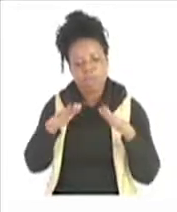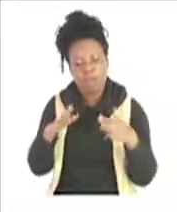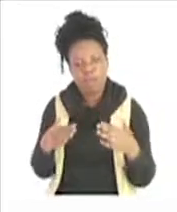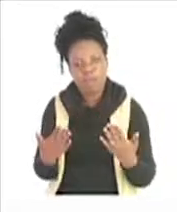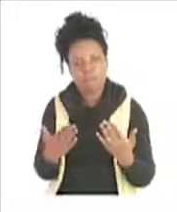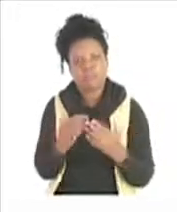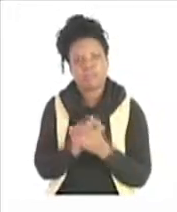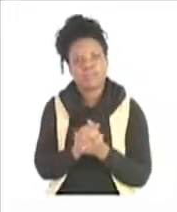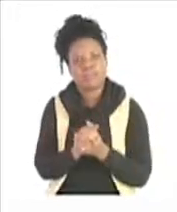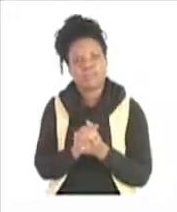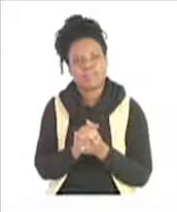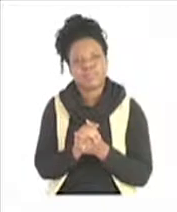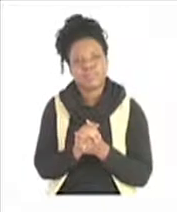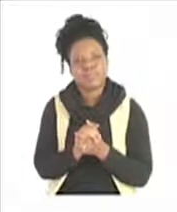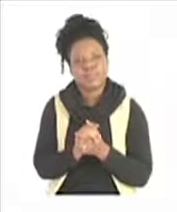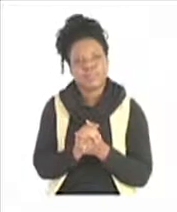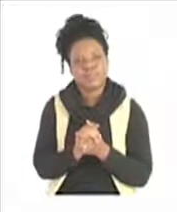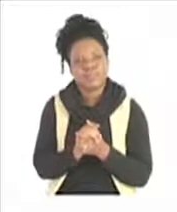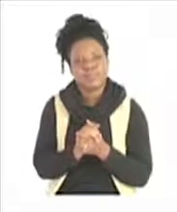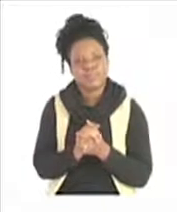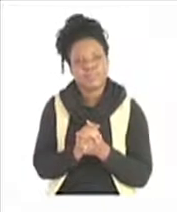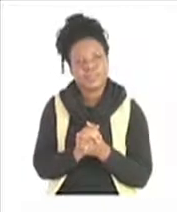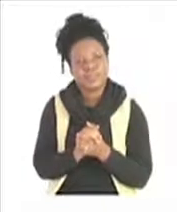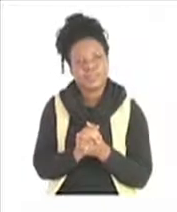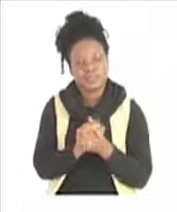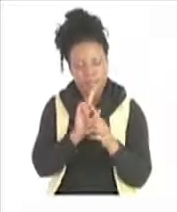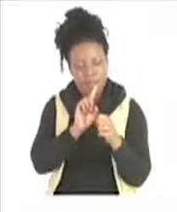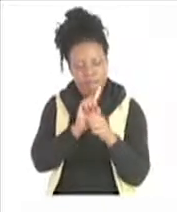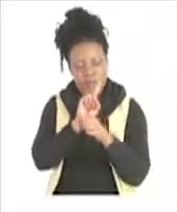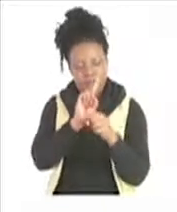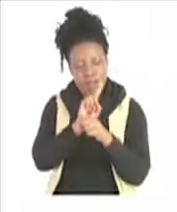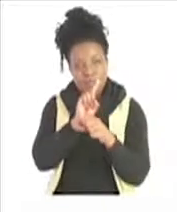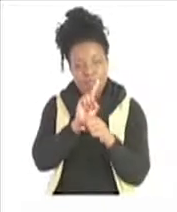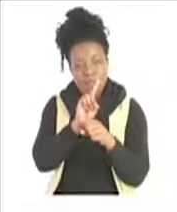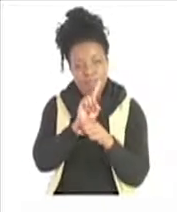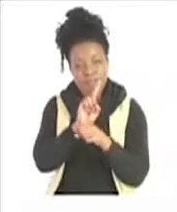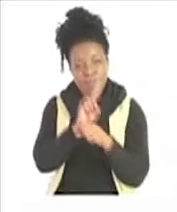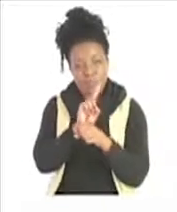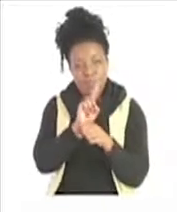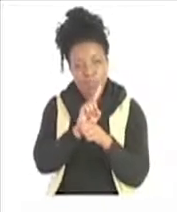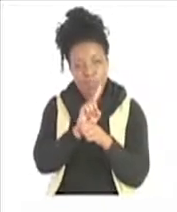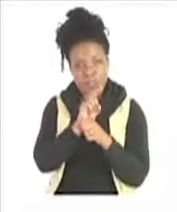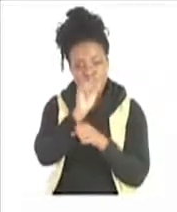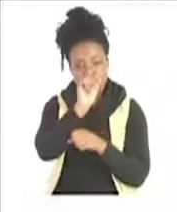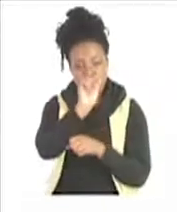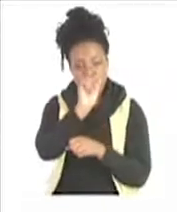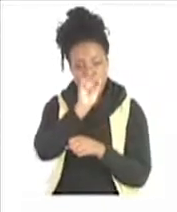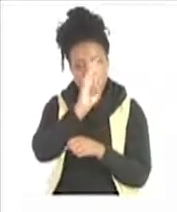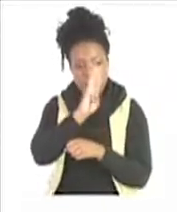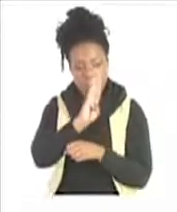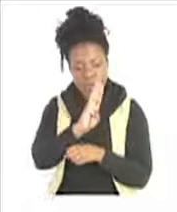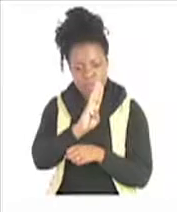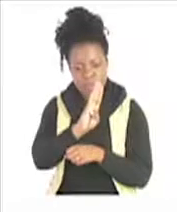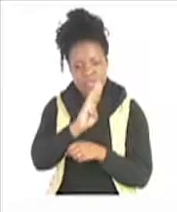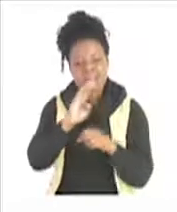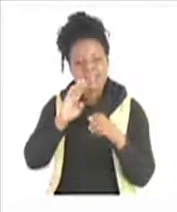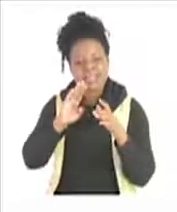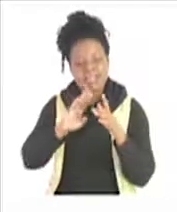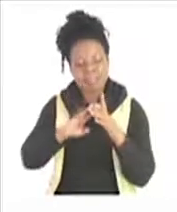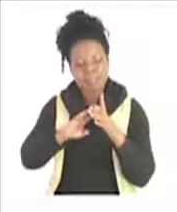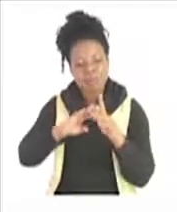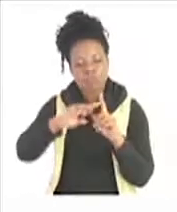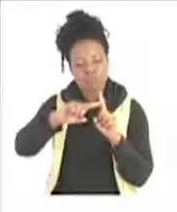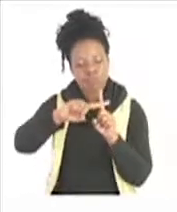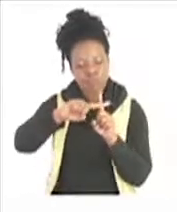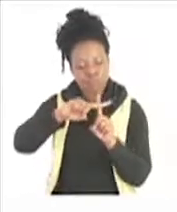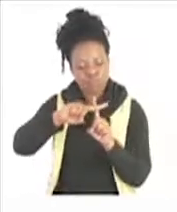Are we all on page 11? Chanel, are you on 11? Yes, now let's try the first example.